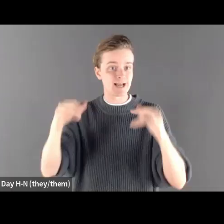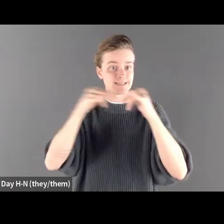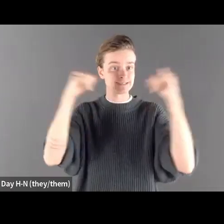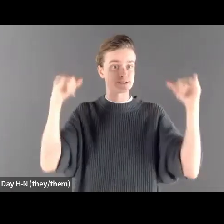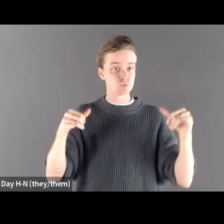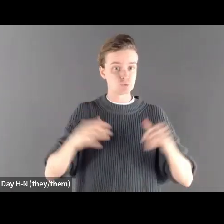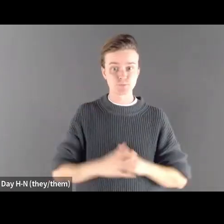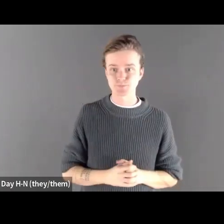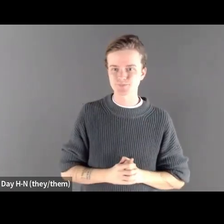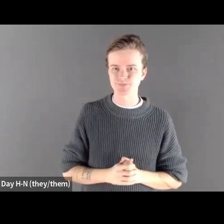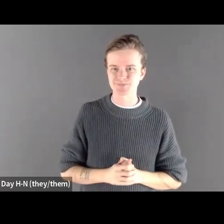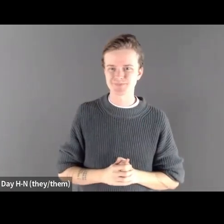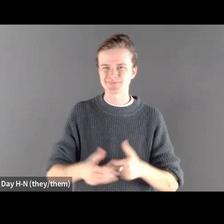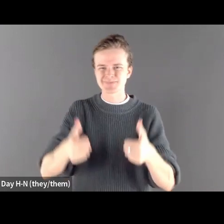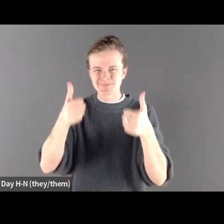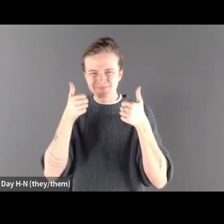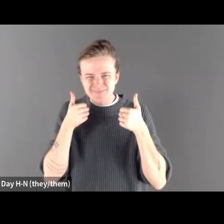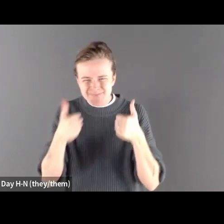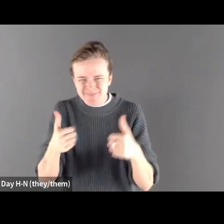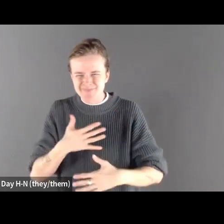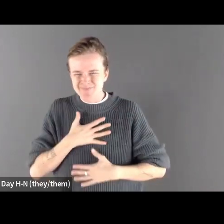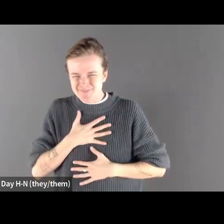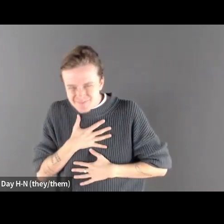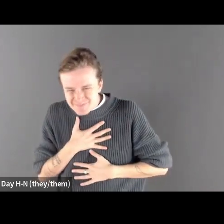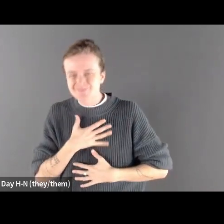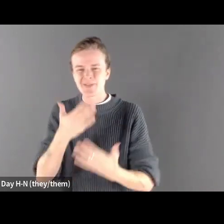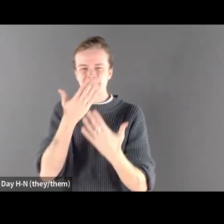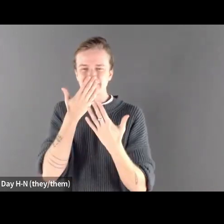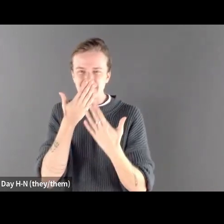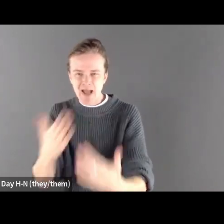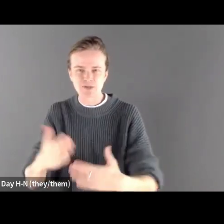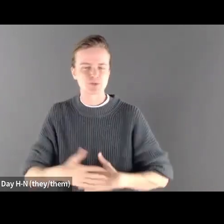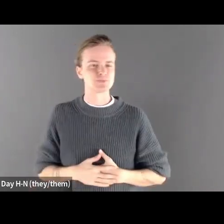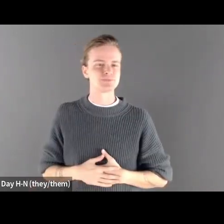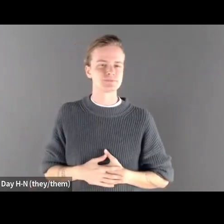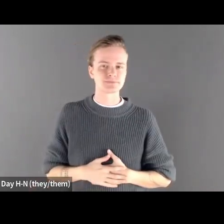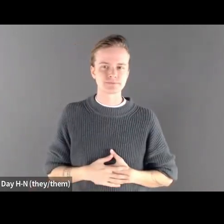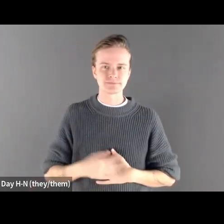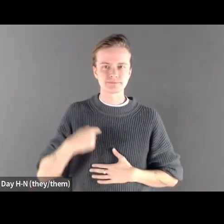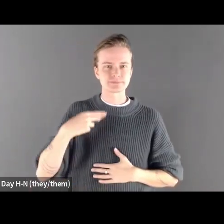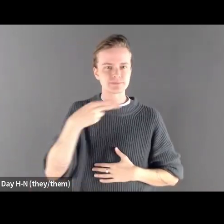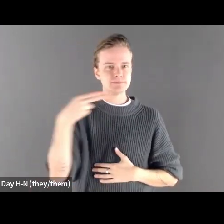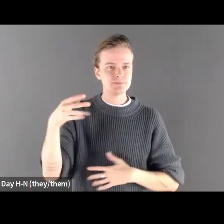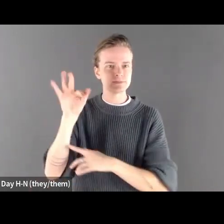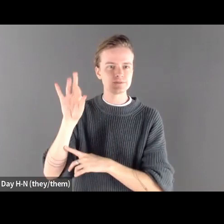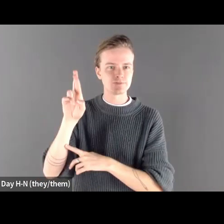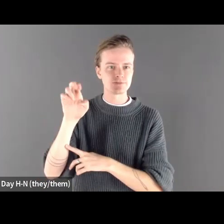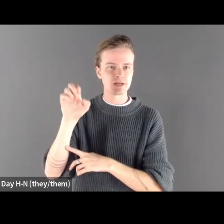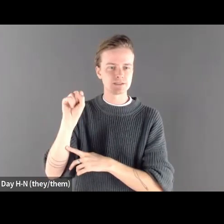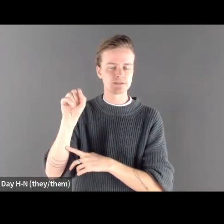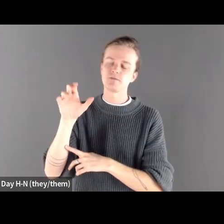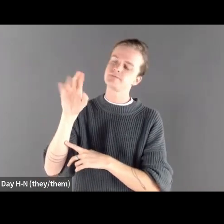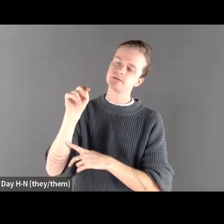much to all people that are joining us today. I'm Francesca Bosco from the CyberPeace Institute, connecting